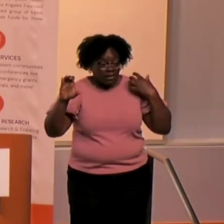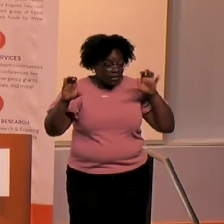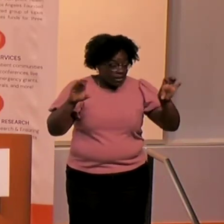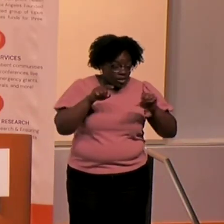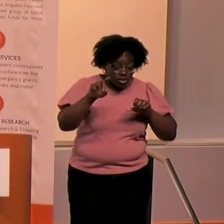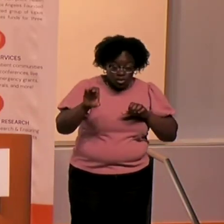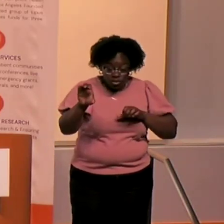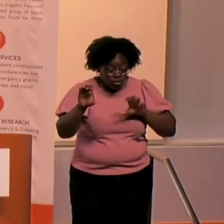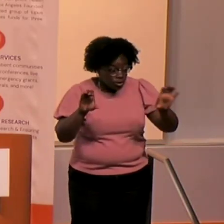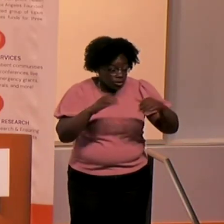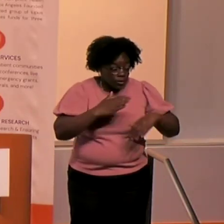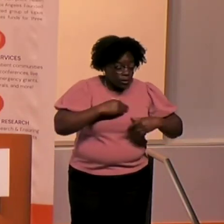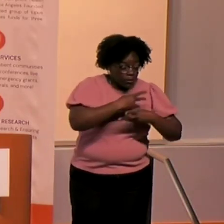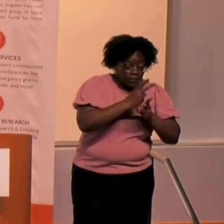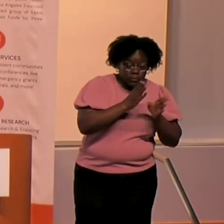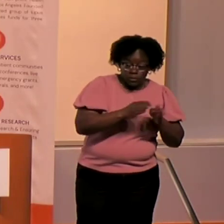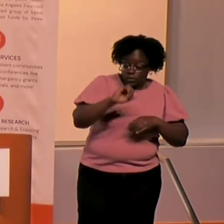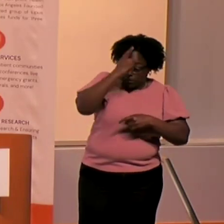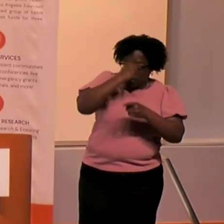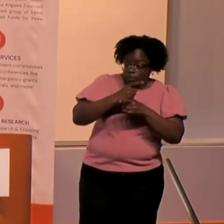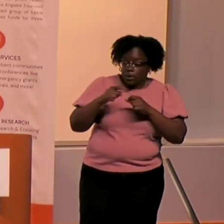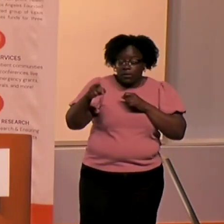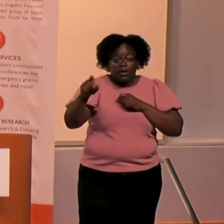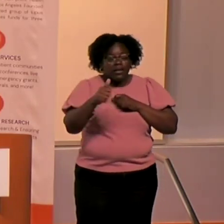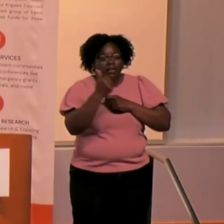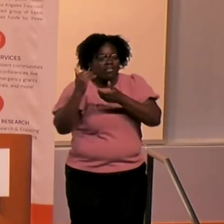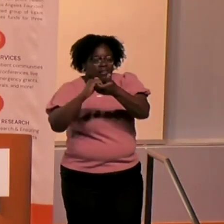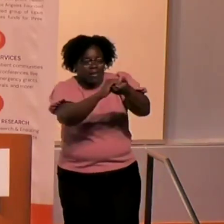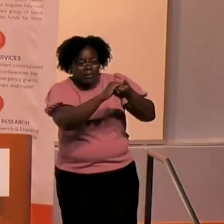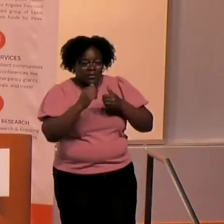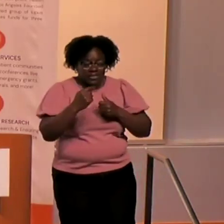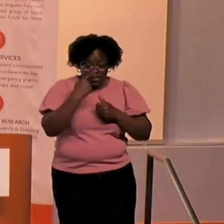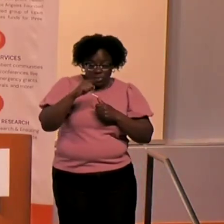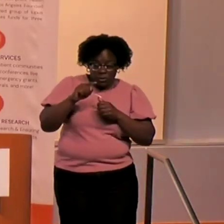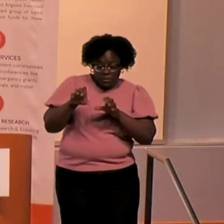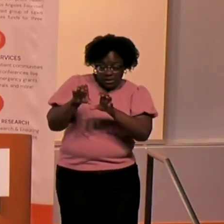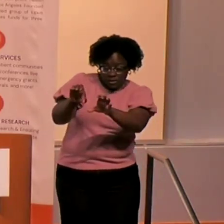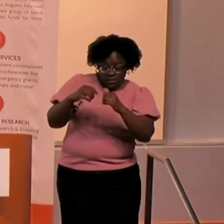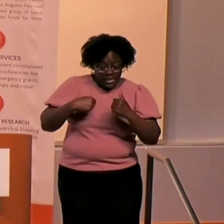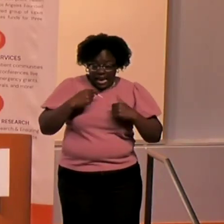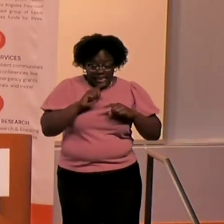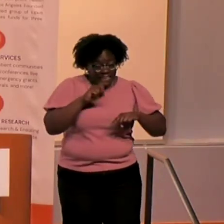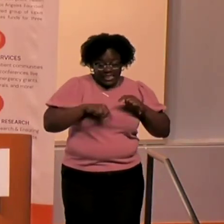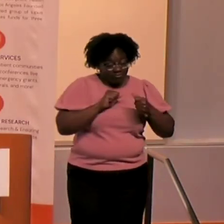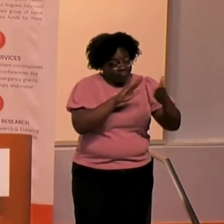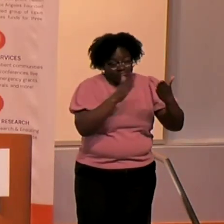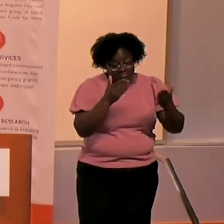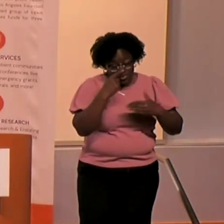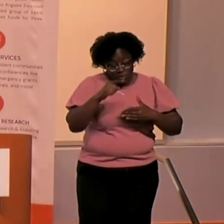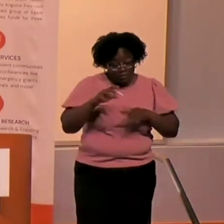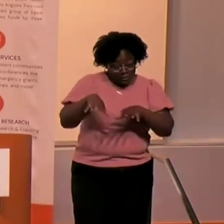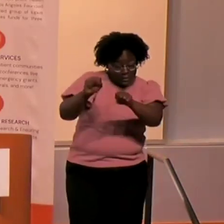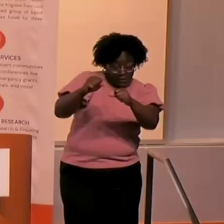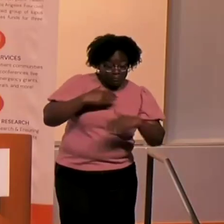incredible producers like my brother and like my other fellow collaborators, where it's like, okay, you have to deal with this because I can't,